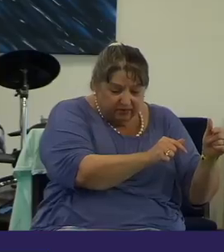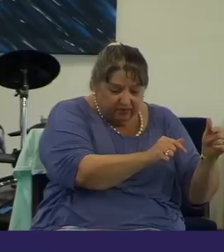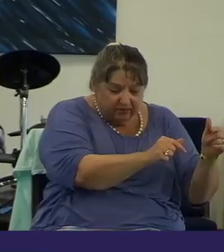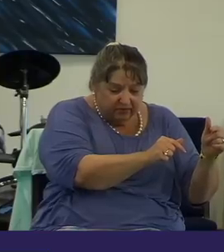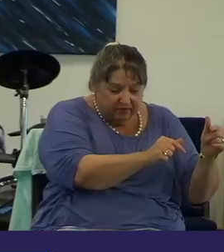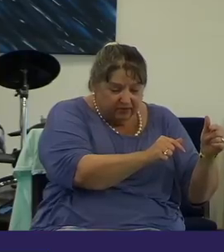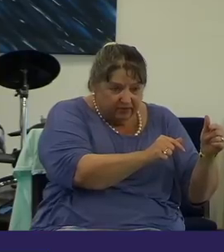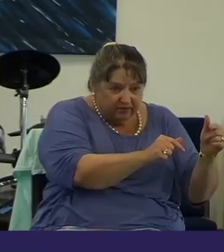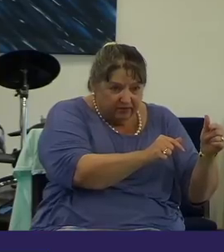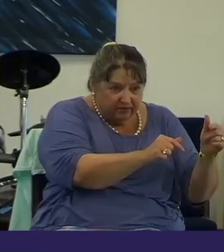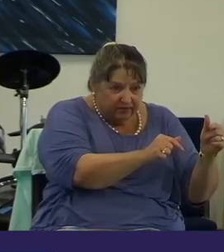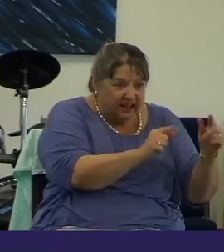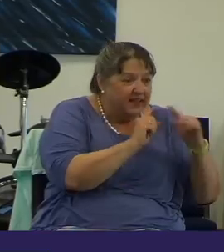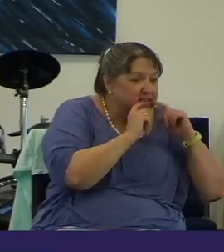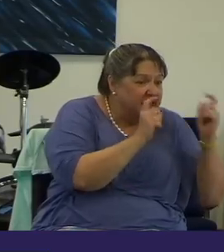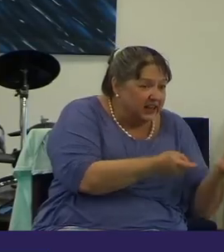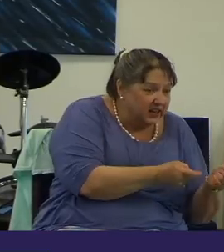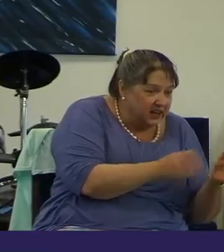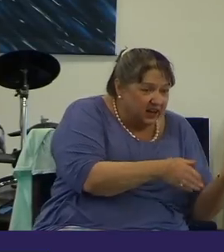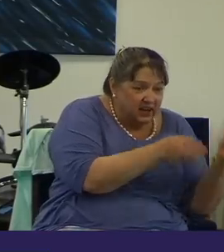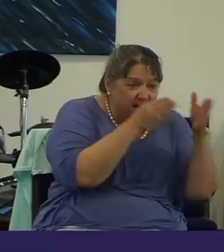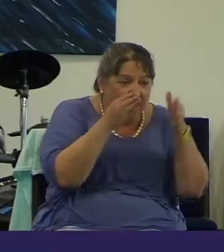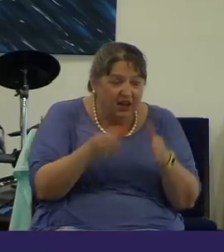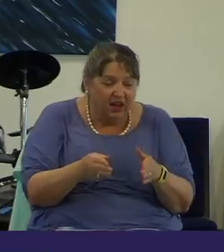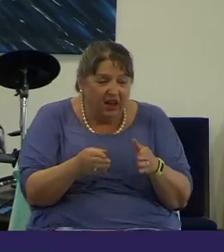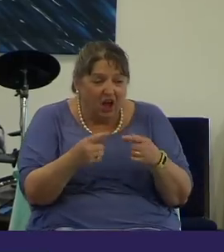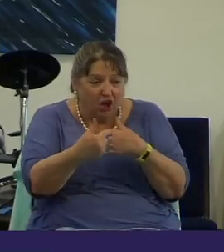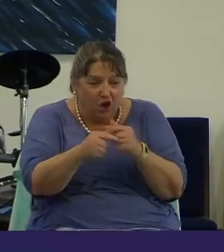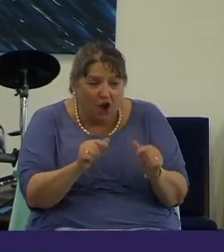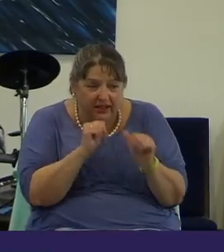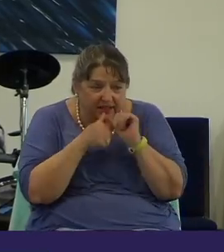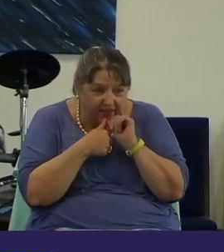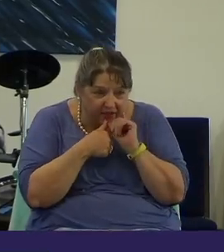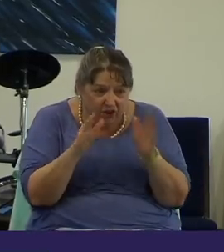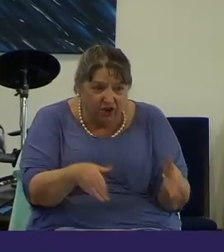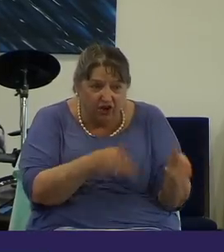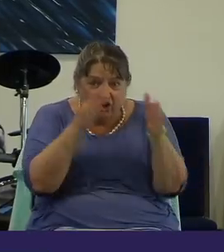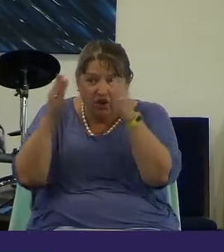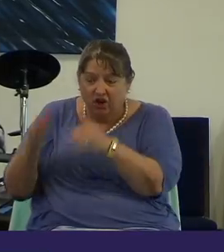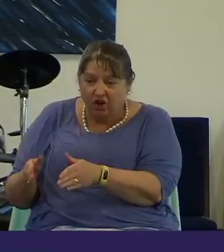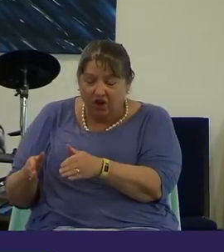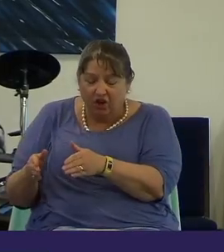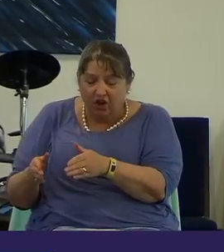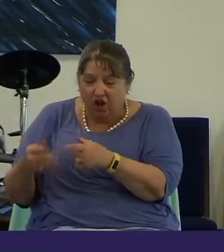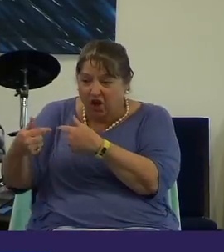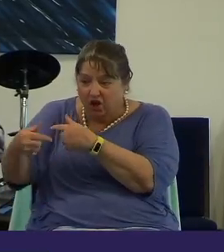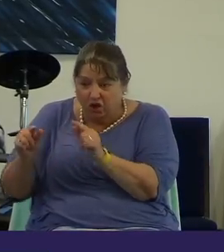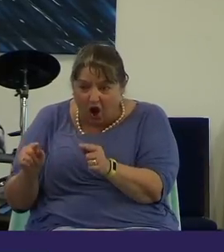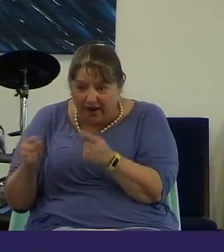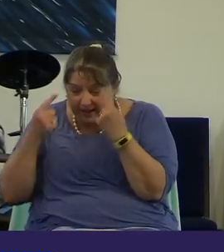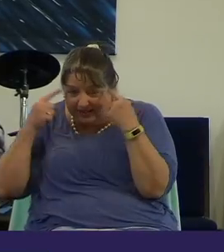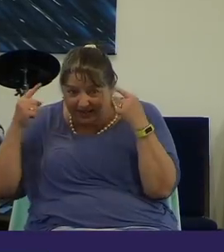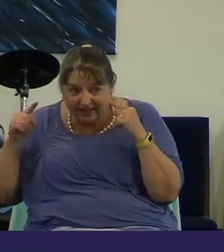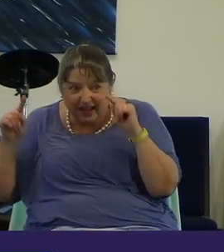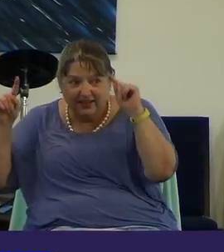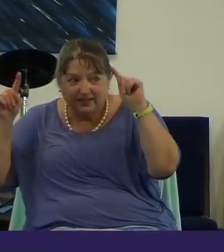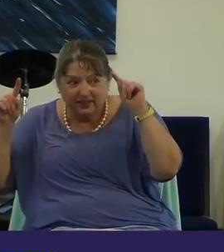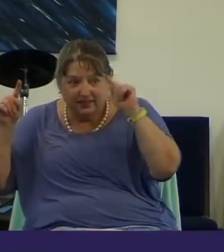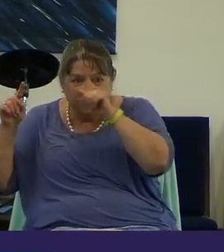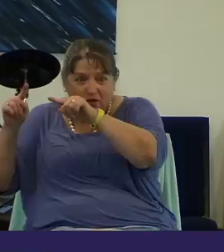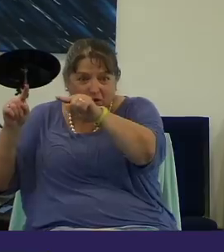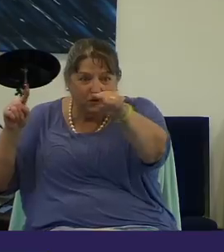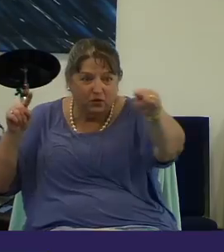the Garden of Sin, the Garden of Gethsemane, the Garden of Suffering, the Garden of Joseph of Arimathea, the Garden of